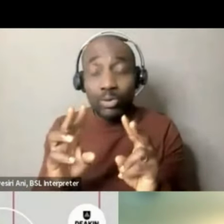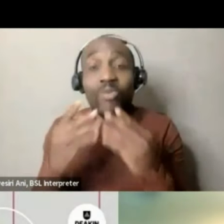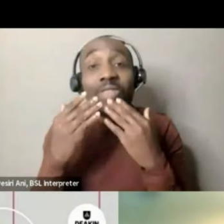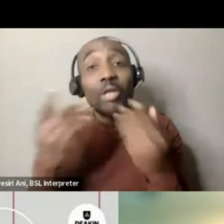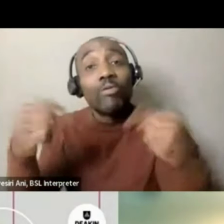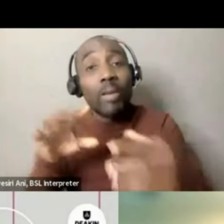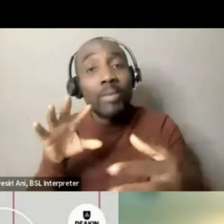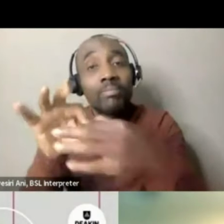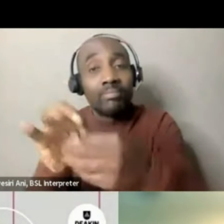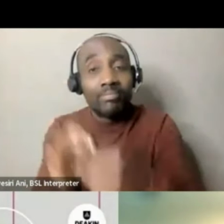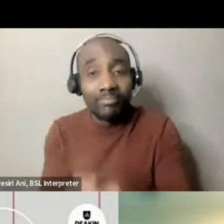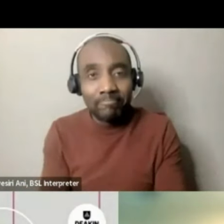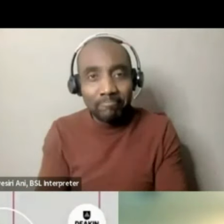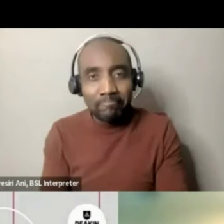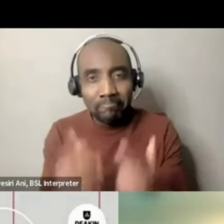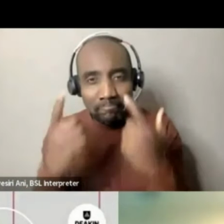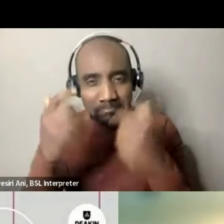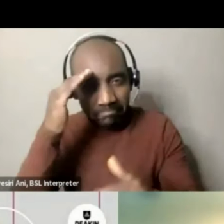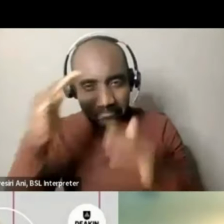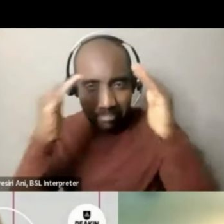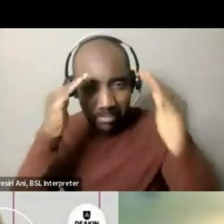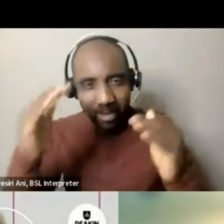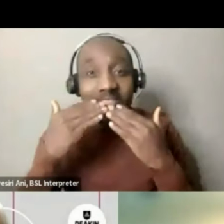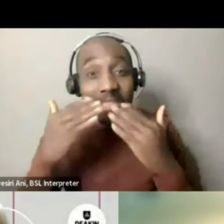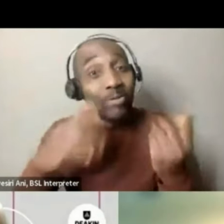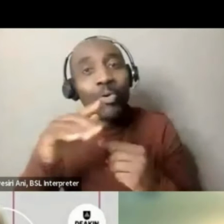coming. Thank you, everyone, and